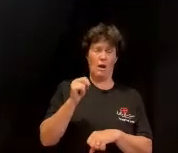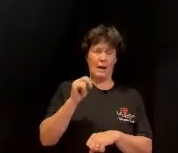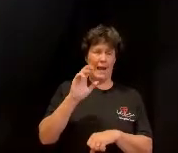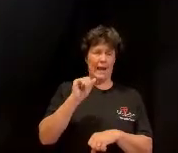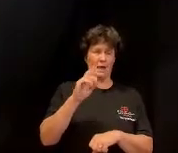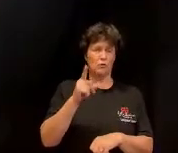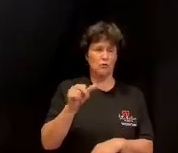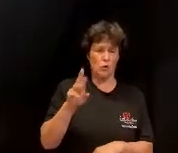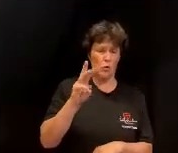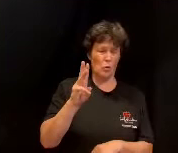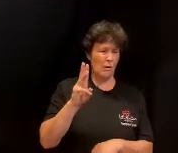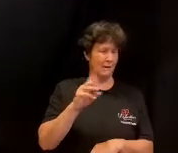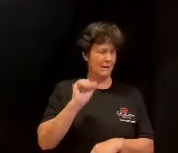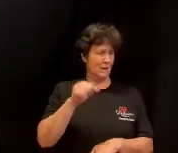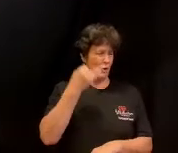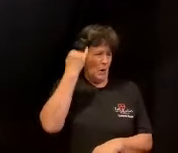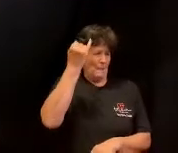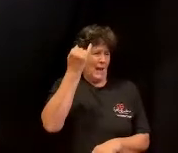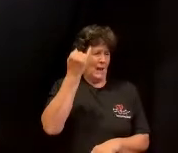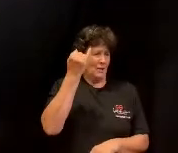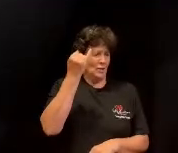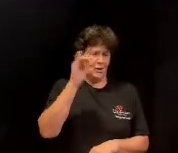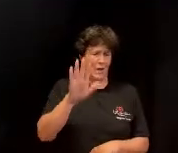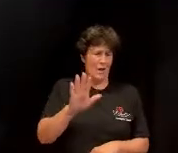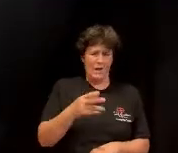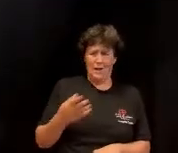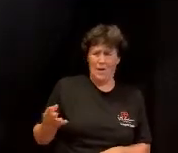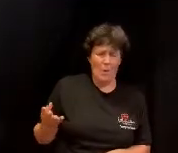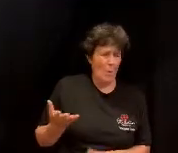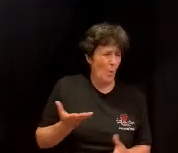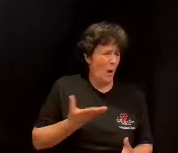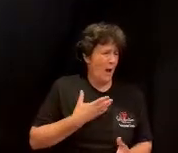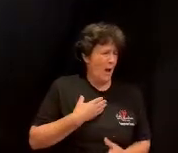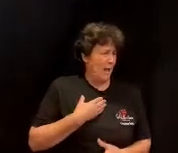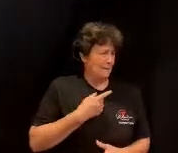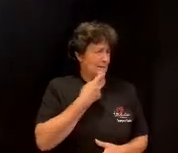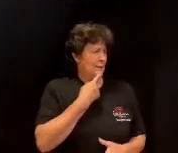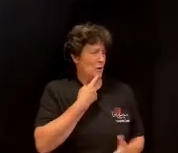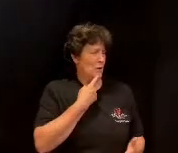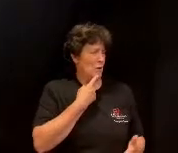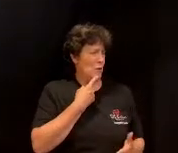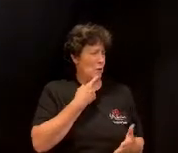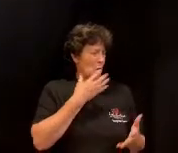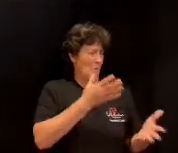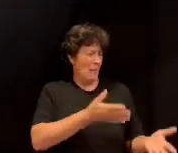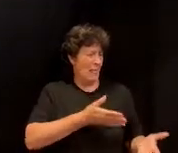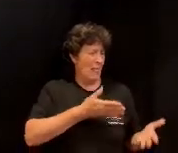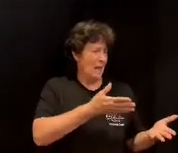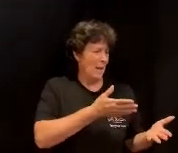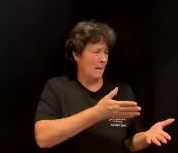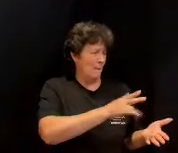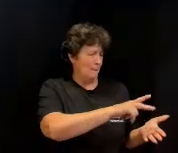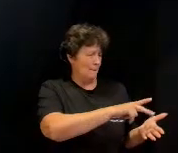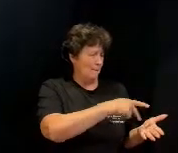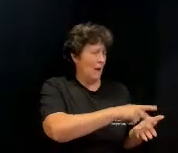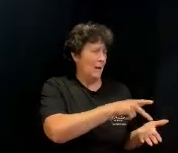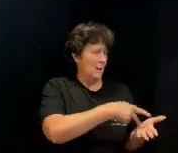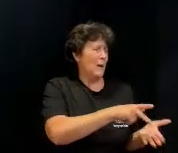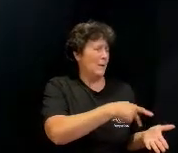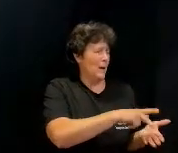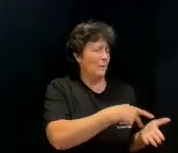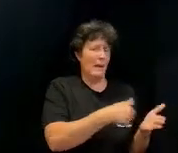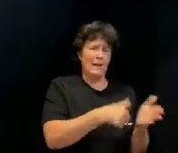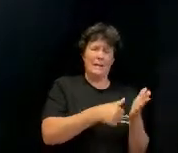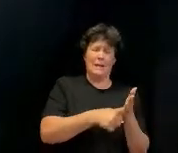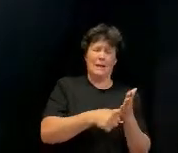Could you imagine that backroom conversation with those four? Are you kidding me? We've left all and followed him. You know what? That guy's ripped us off. You know, he's